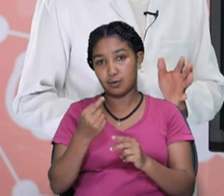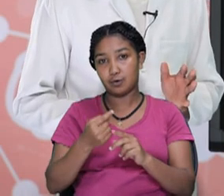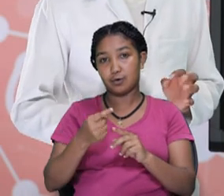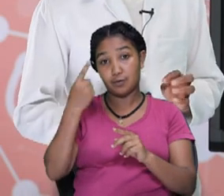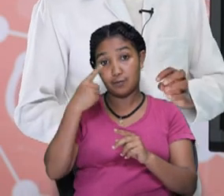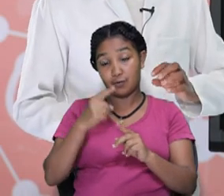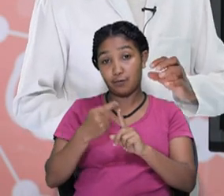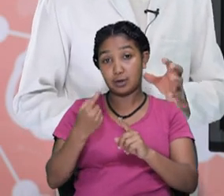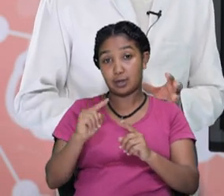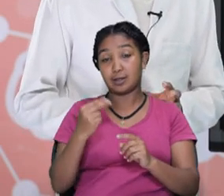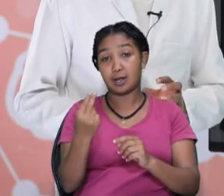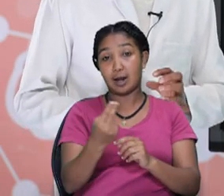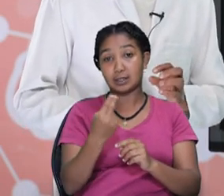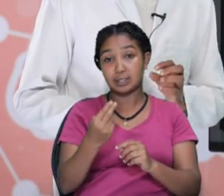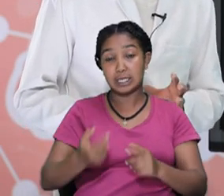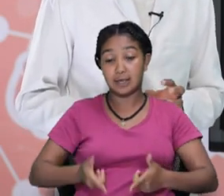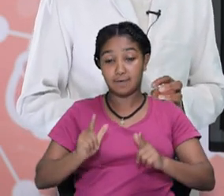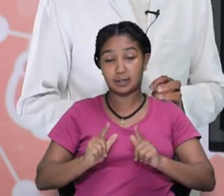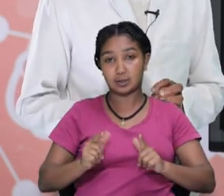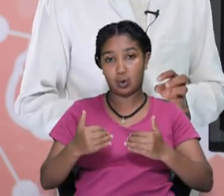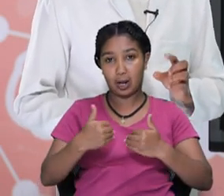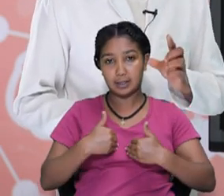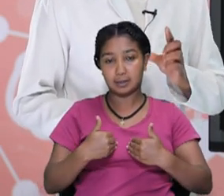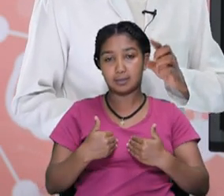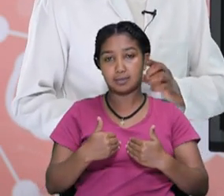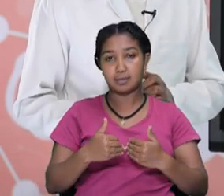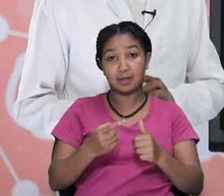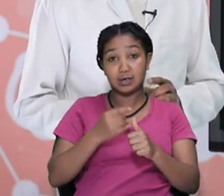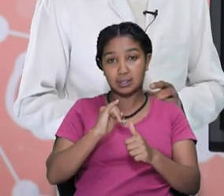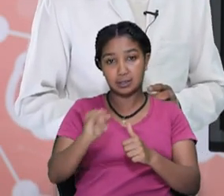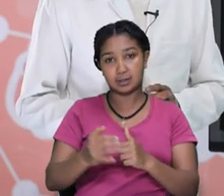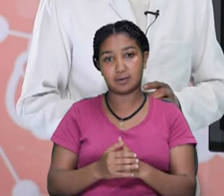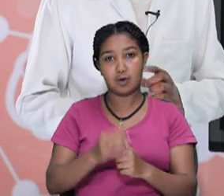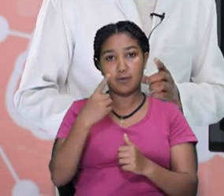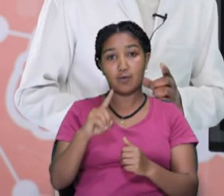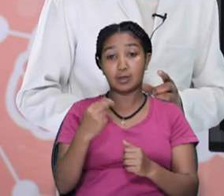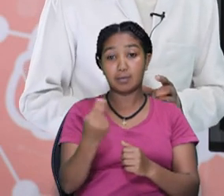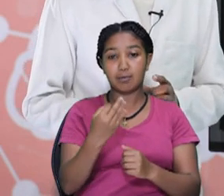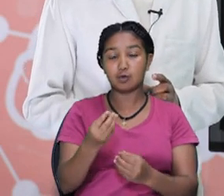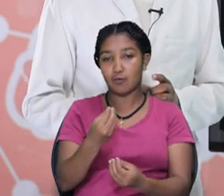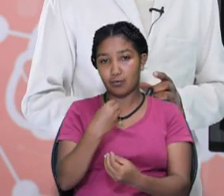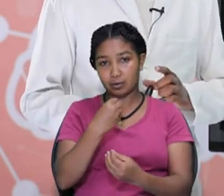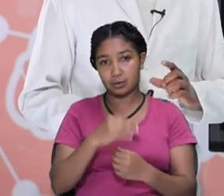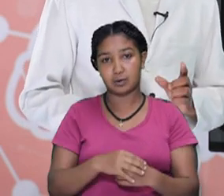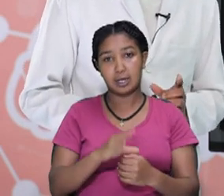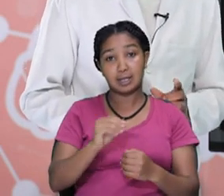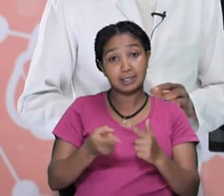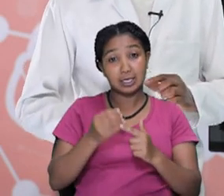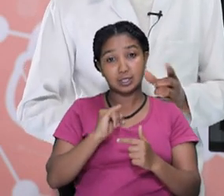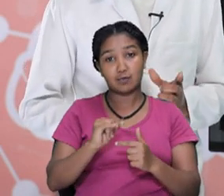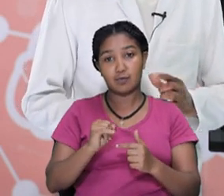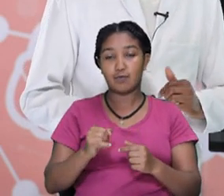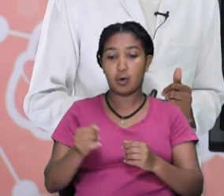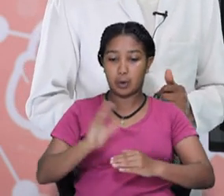for the interaction that living organisms undergo is, the first is for the purpose of food, and the second